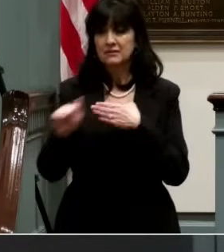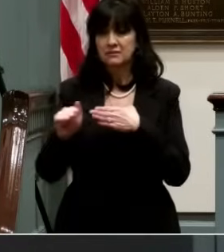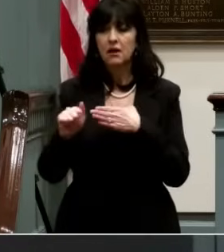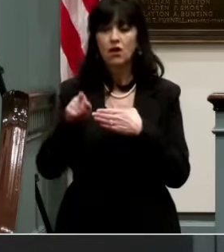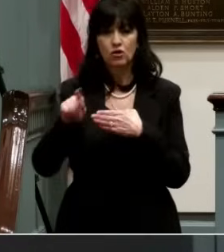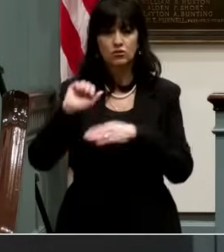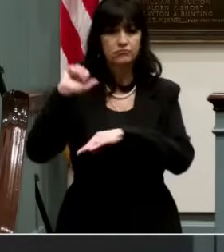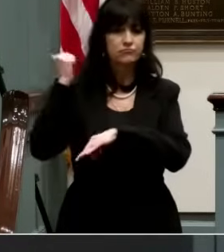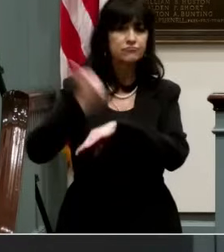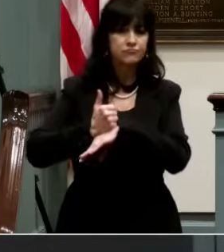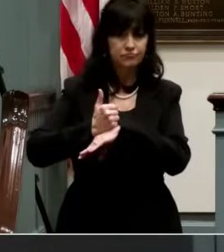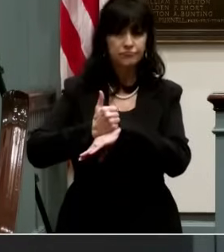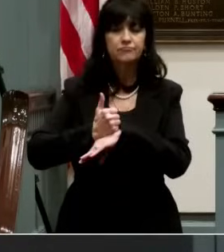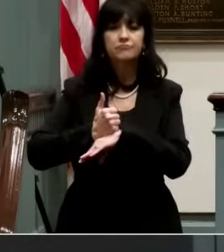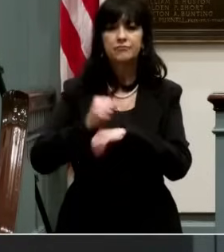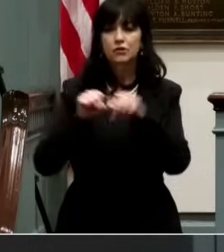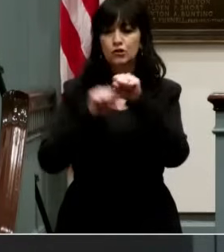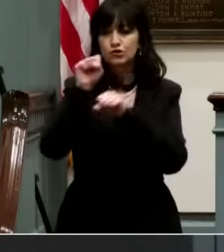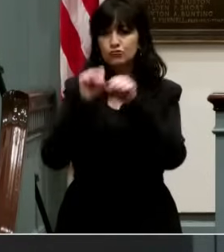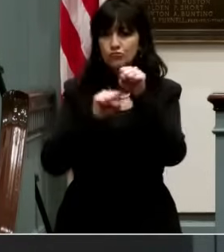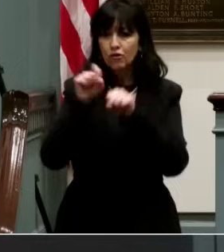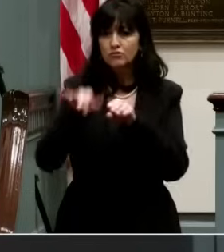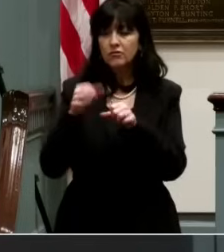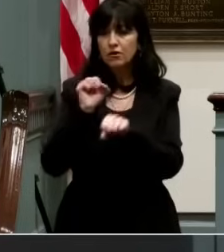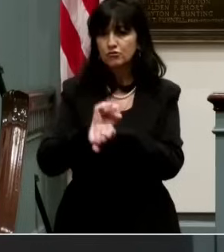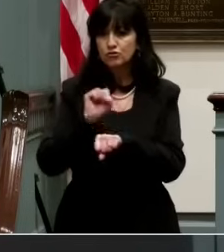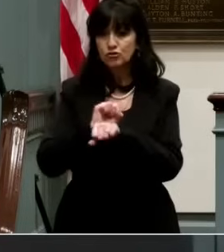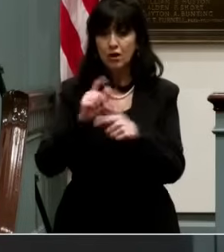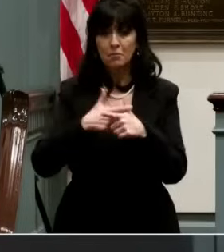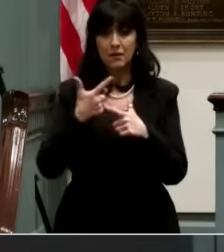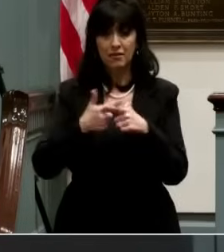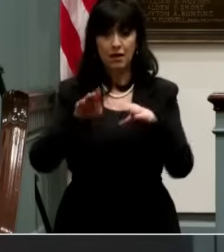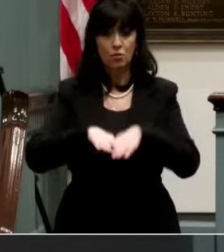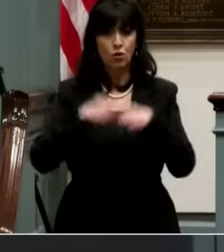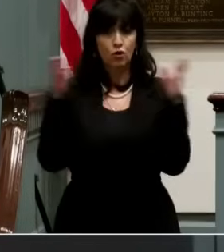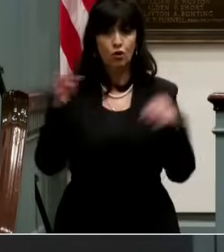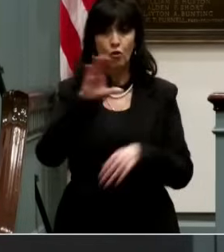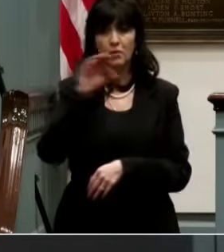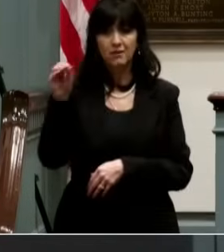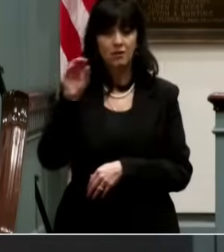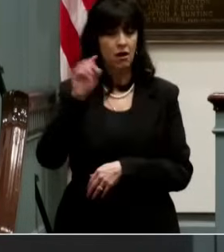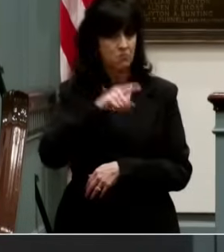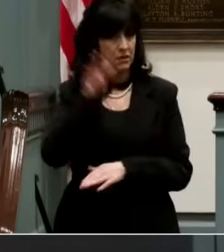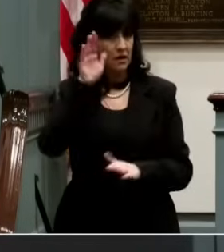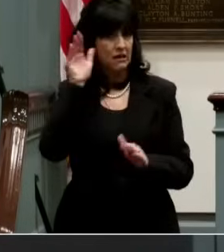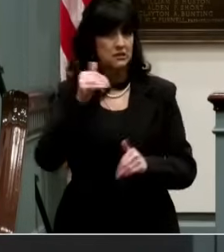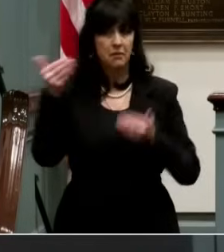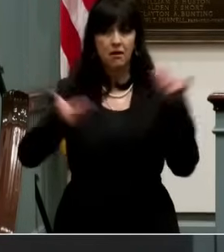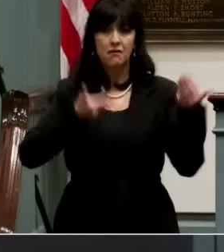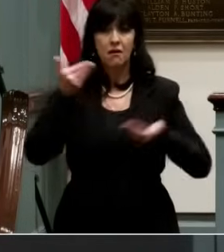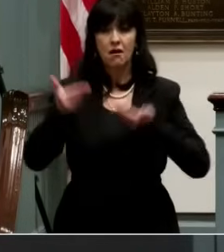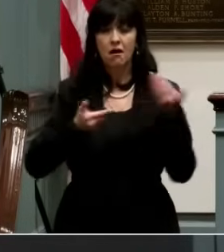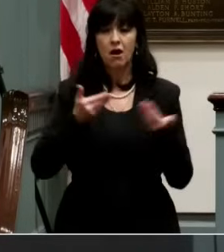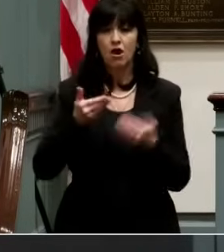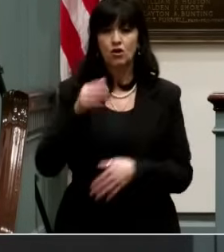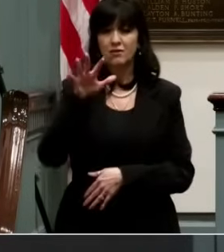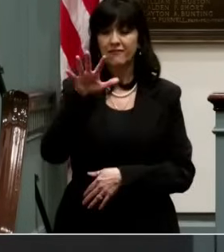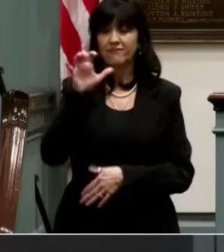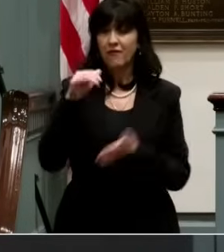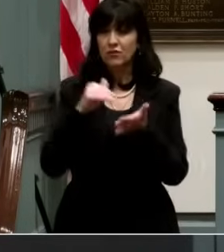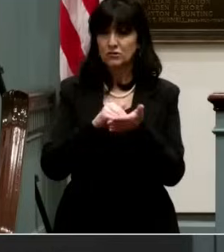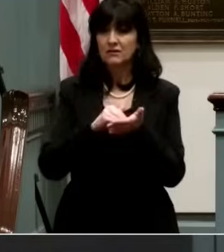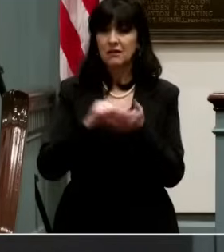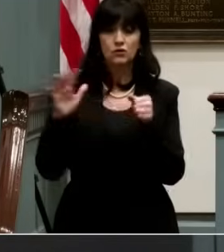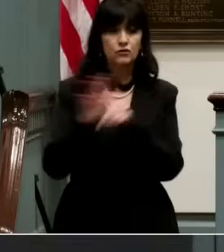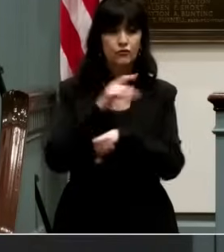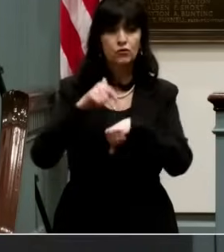construction jobs along the way. And when the plant opens, they expect to hire 500 full-time jobs.